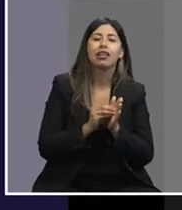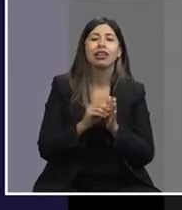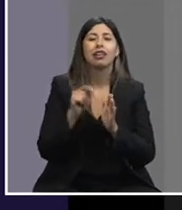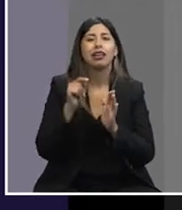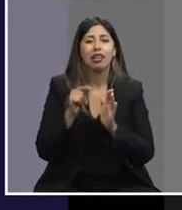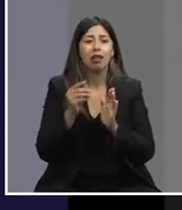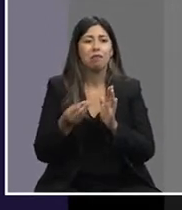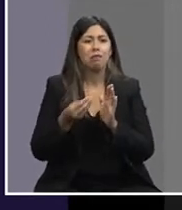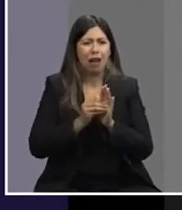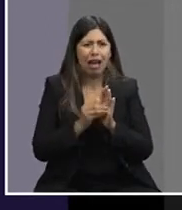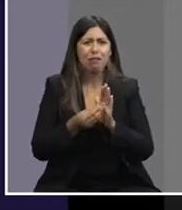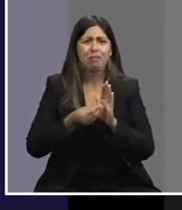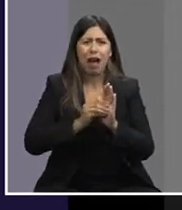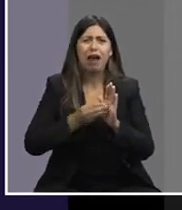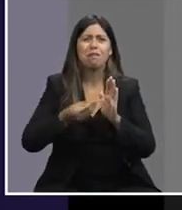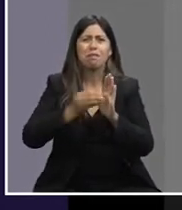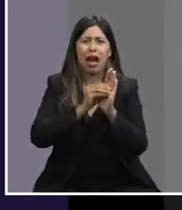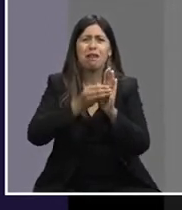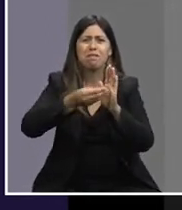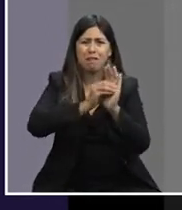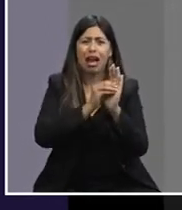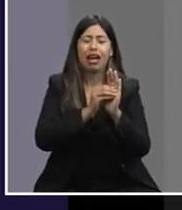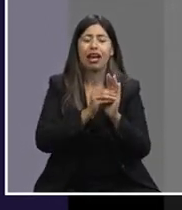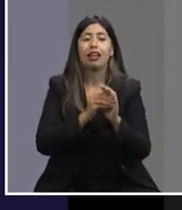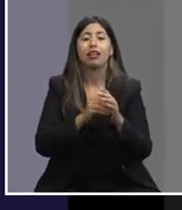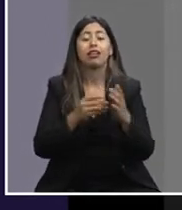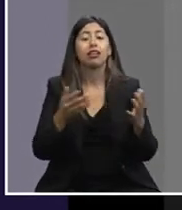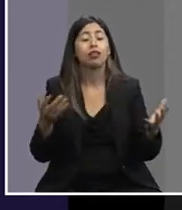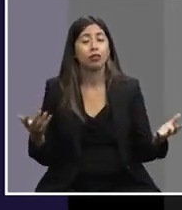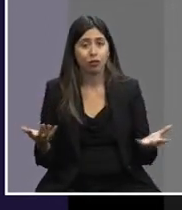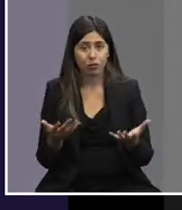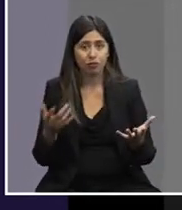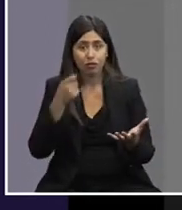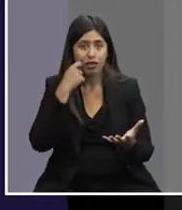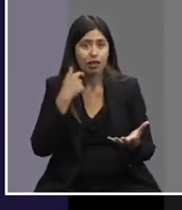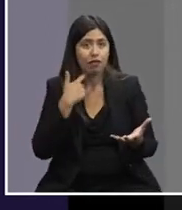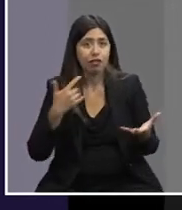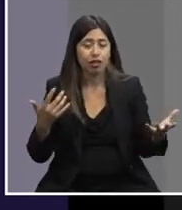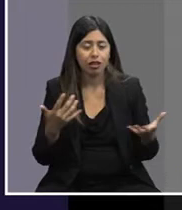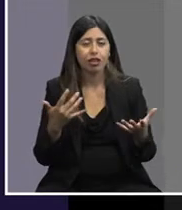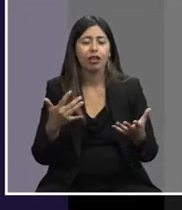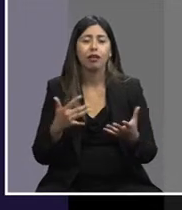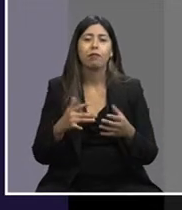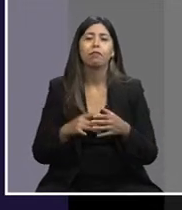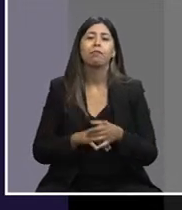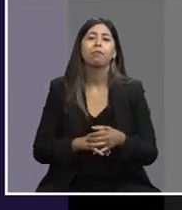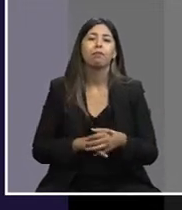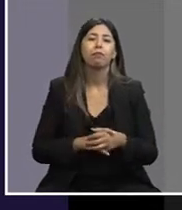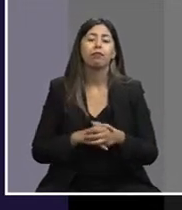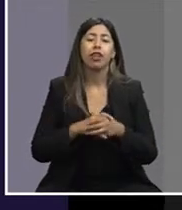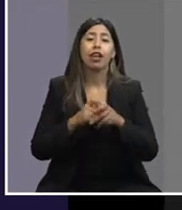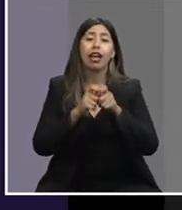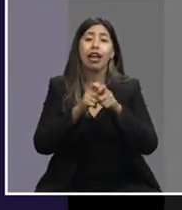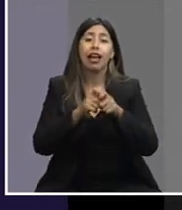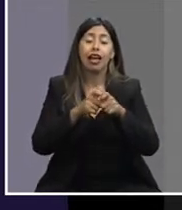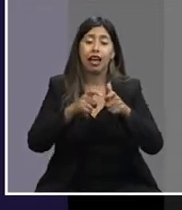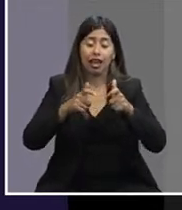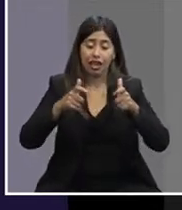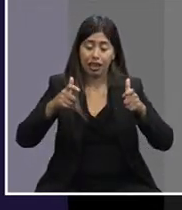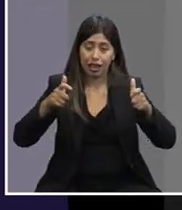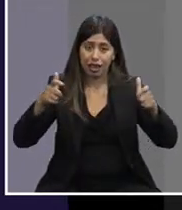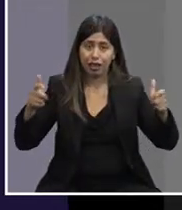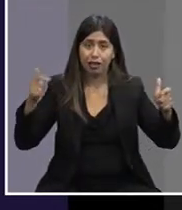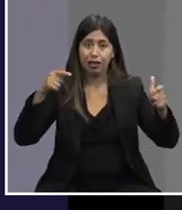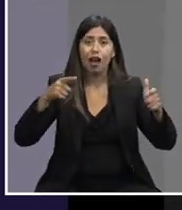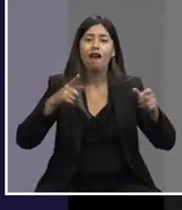words, a biochemical growth principle is at work in our brain. And this growth principle has materialized in the dogma